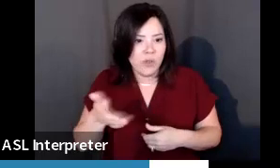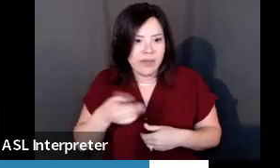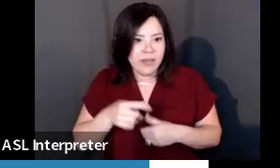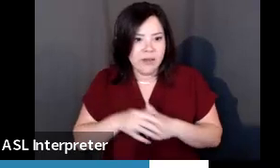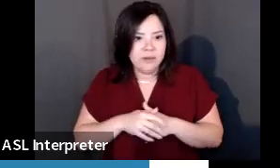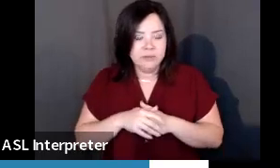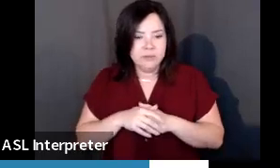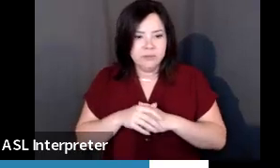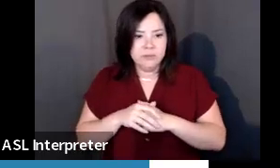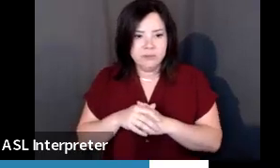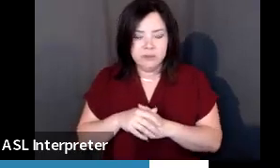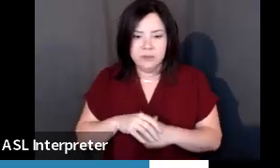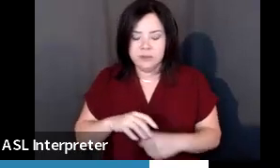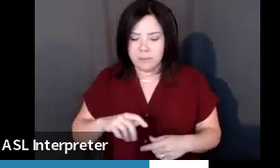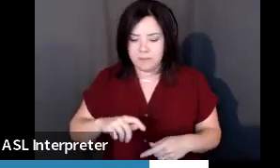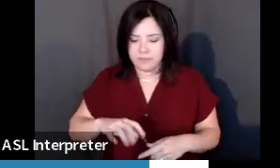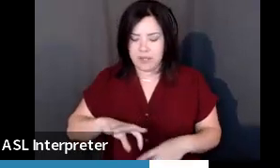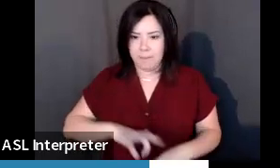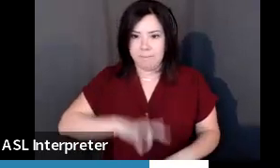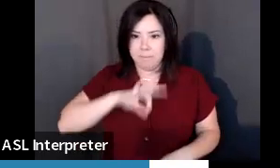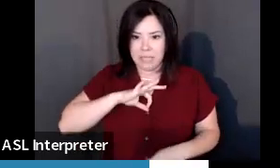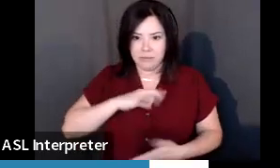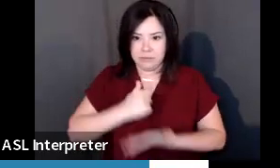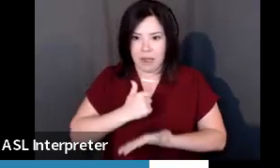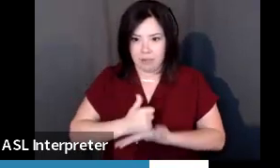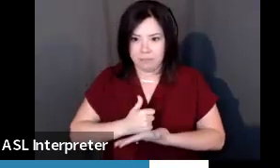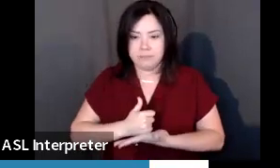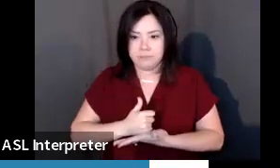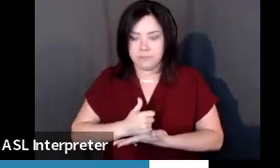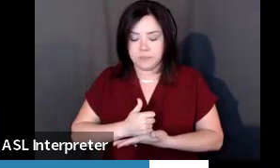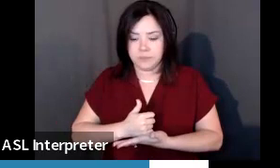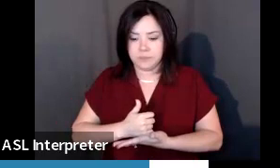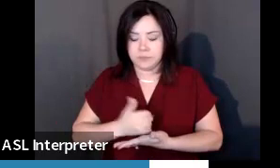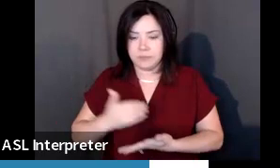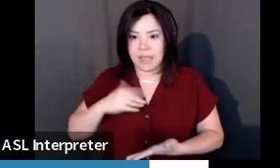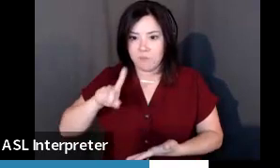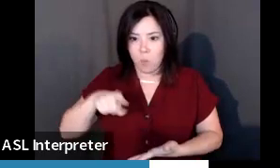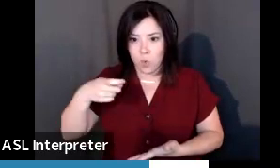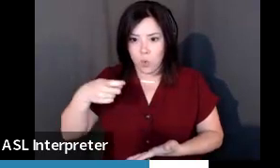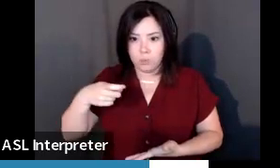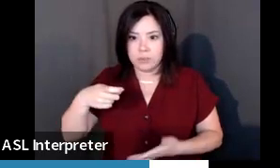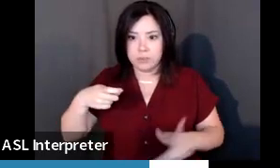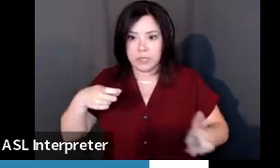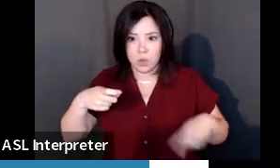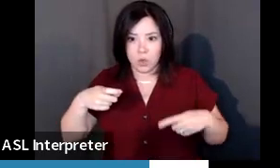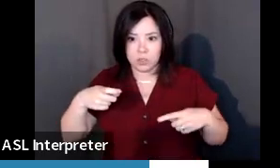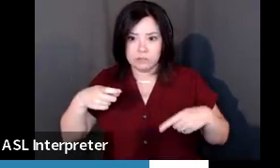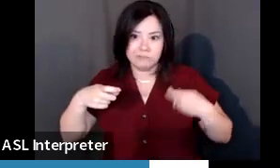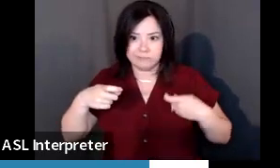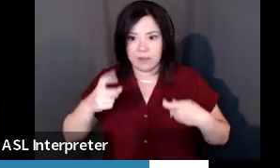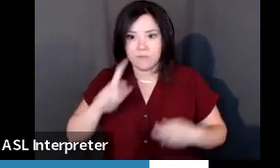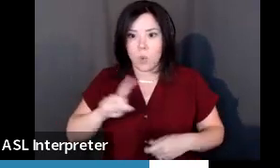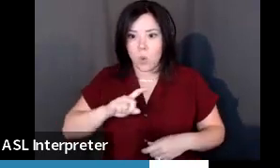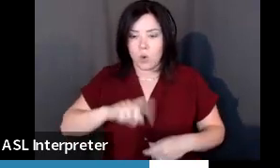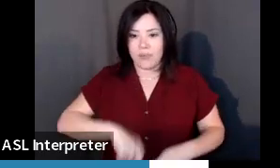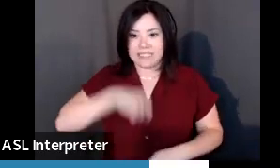a button aid and zipper pull. So on one end is a wire loop and on the other end is a hook for the zipper, but